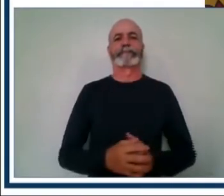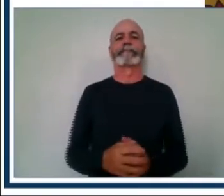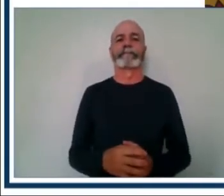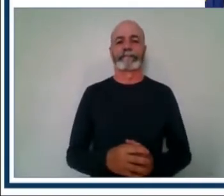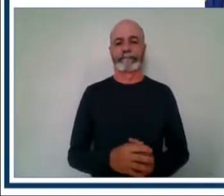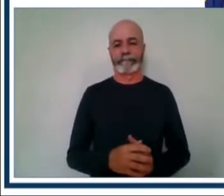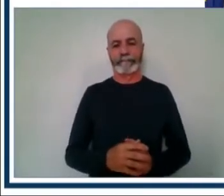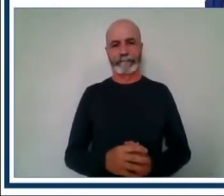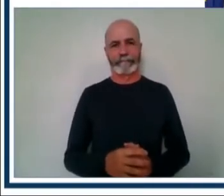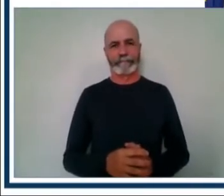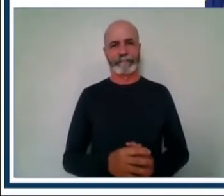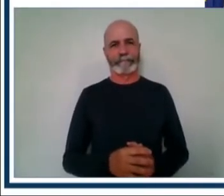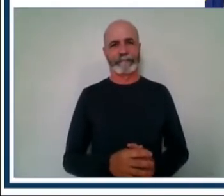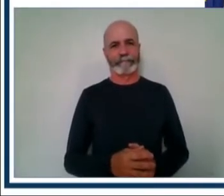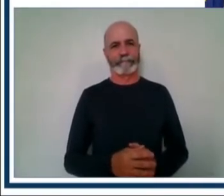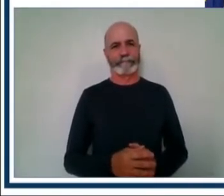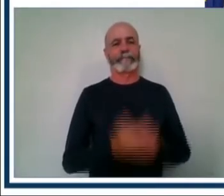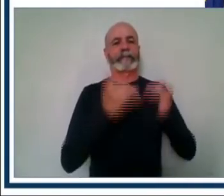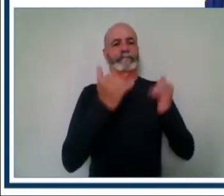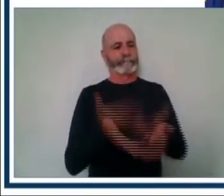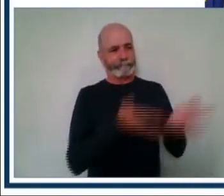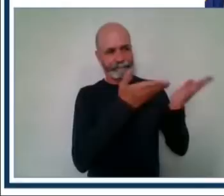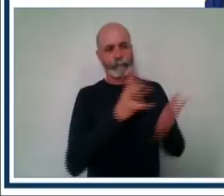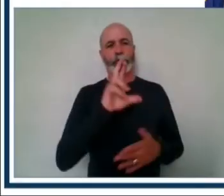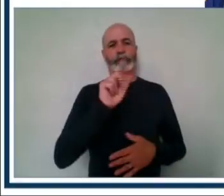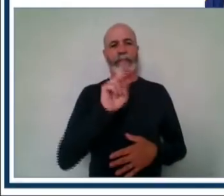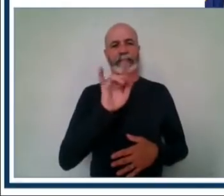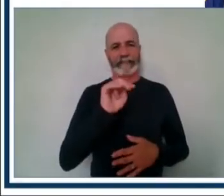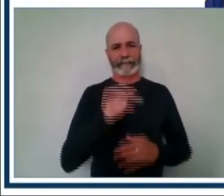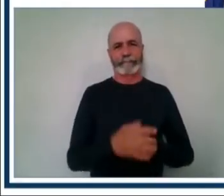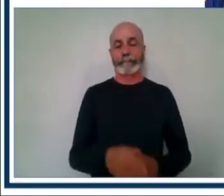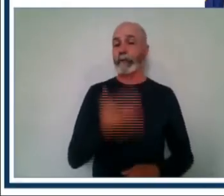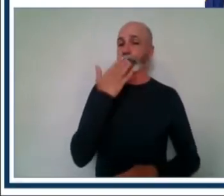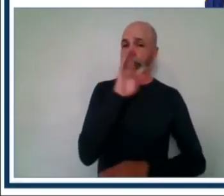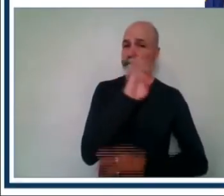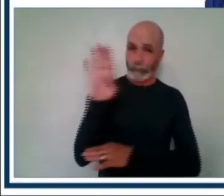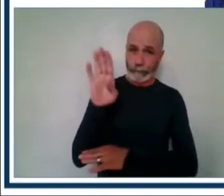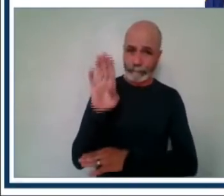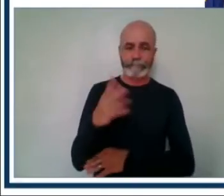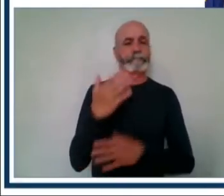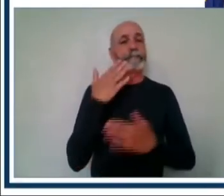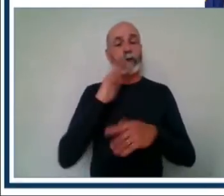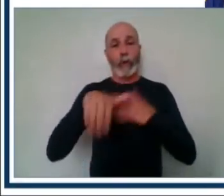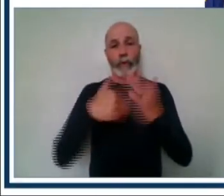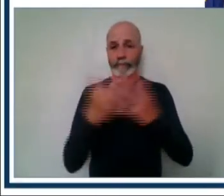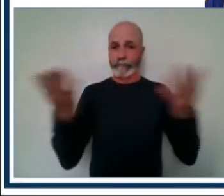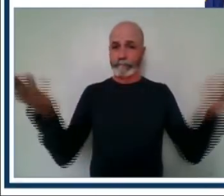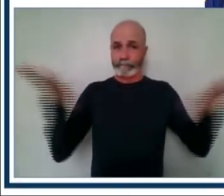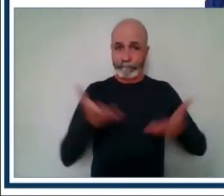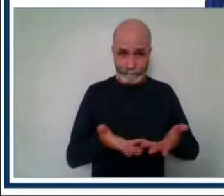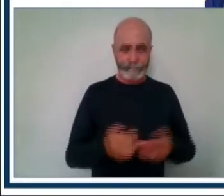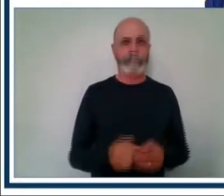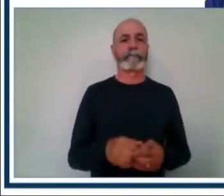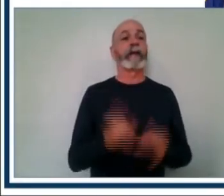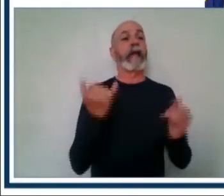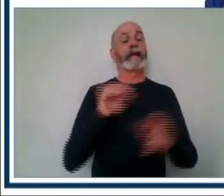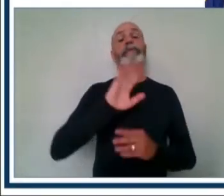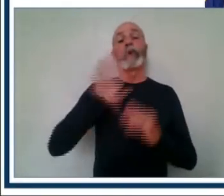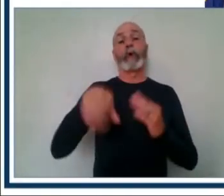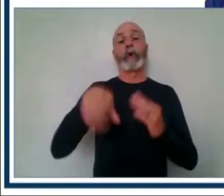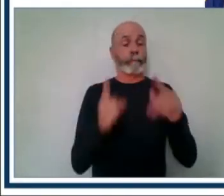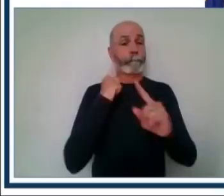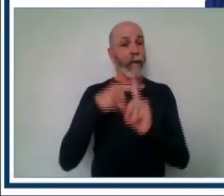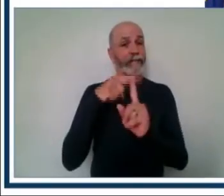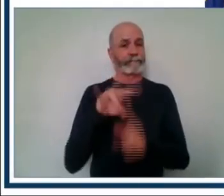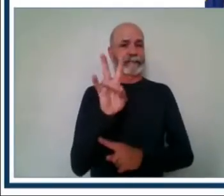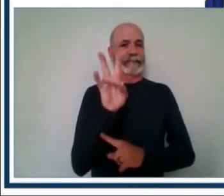ahead. Thank you. Good afternoon, everyone. So we have 70 cases of COVID today, and the majority are still in HRM.